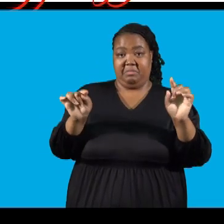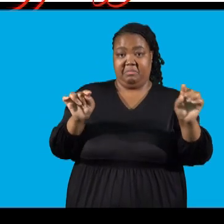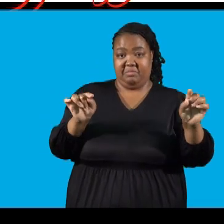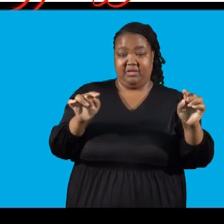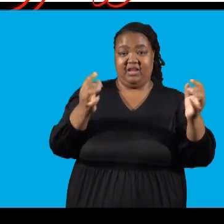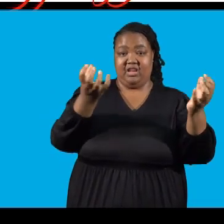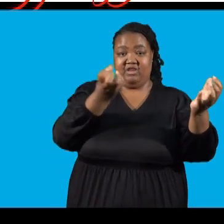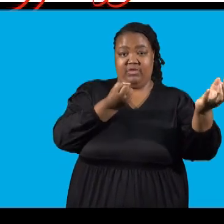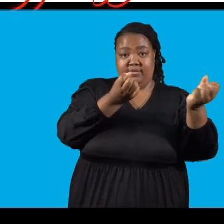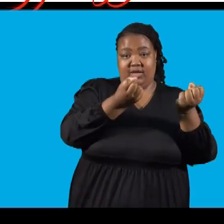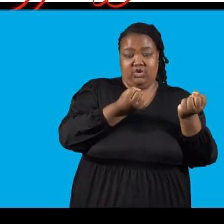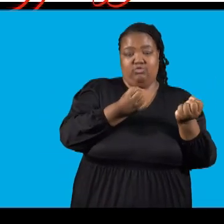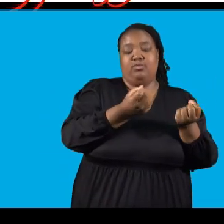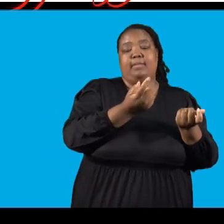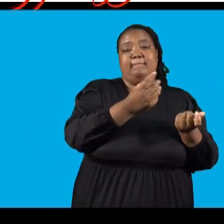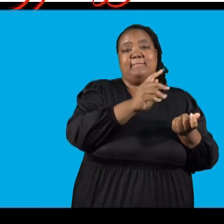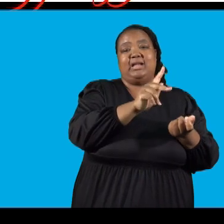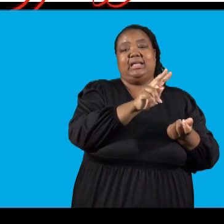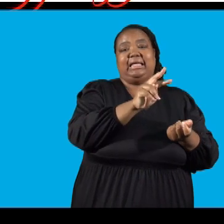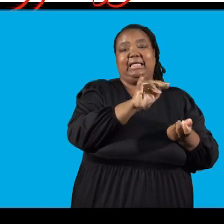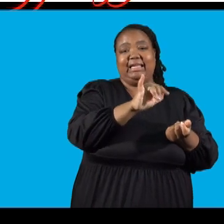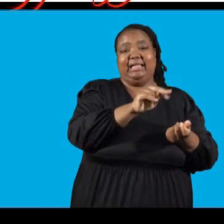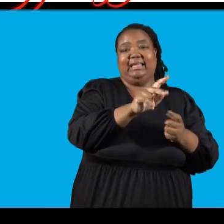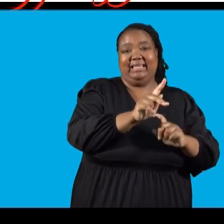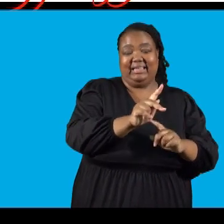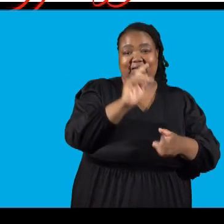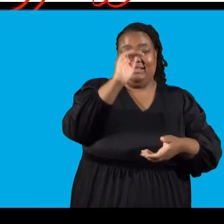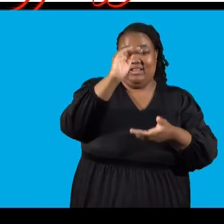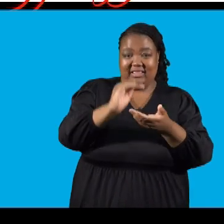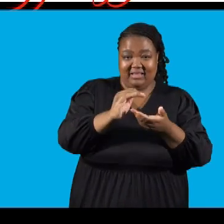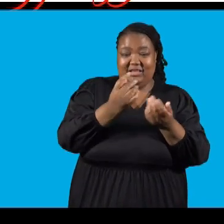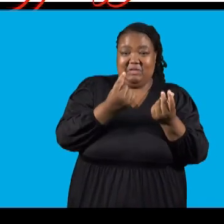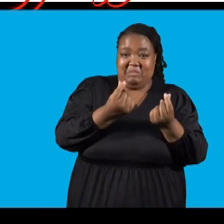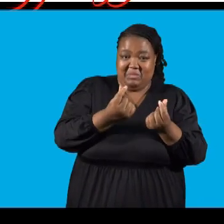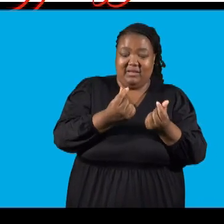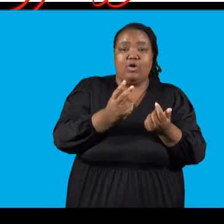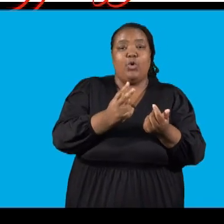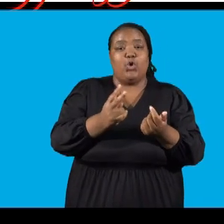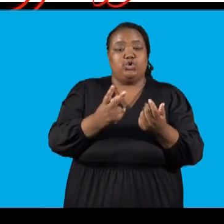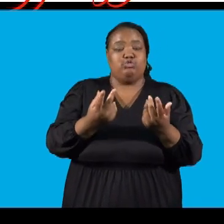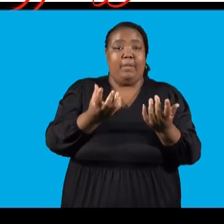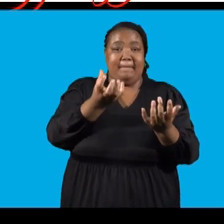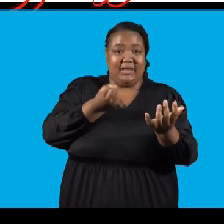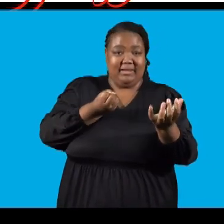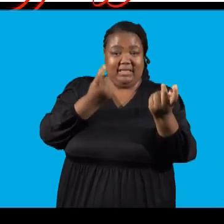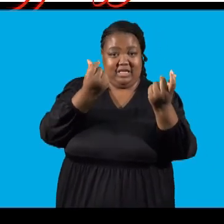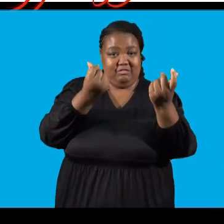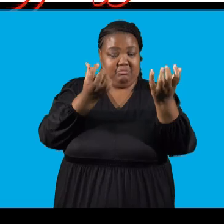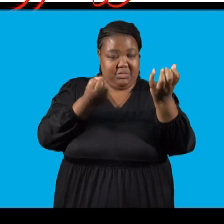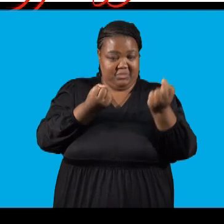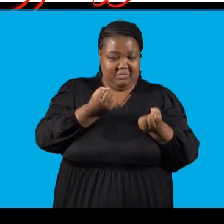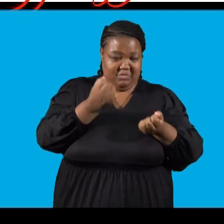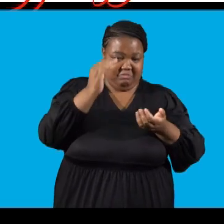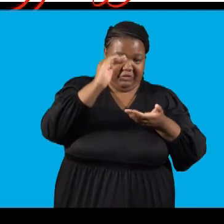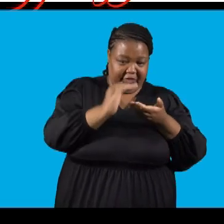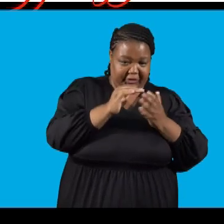2,520. If you compare this with the revenue at the kink, you discover that decreasing the price will also